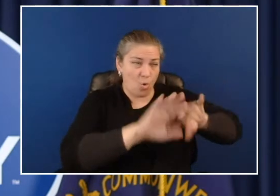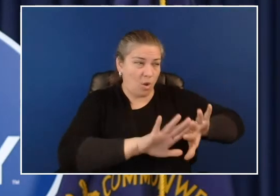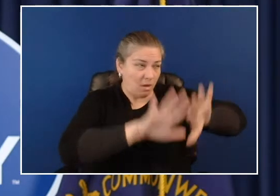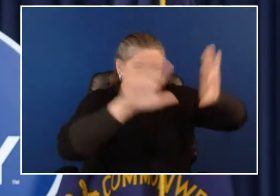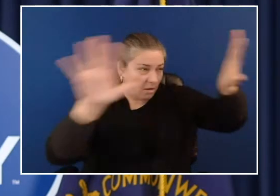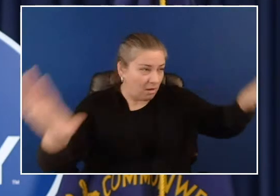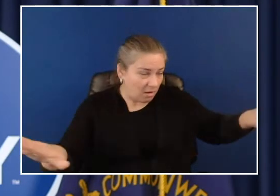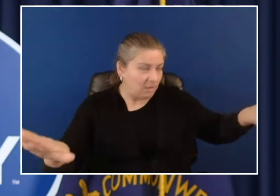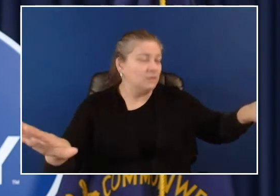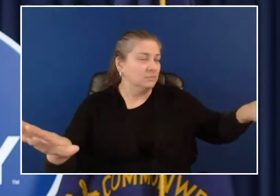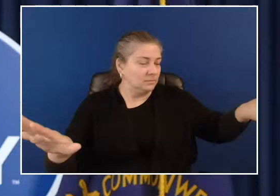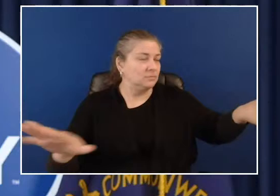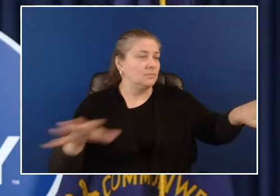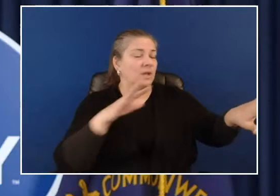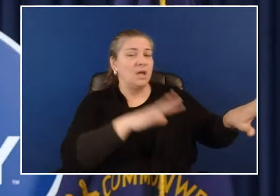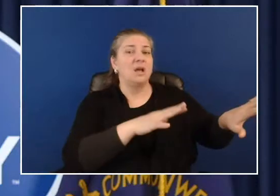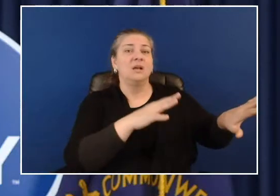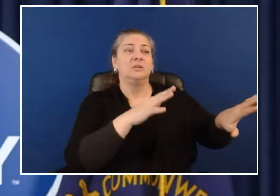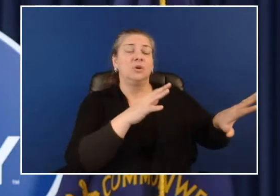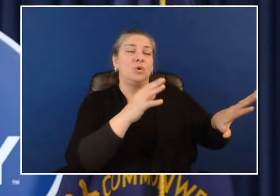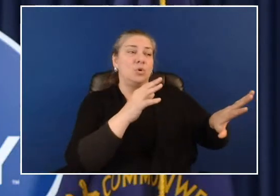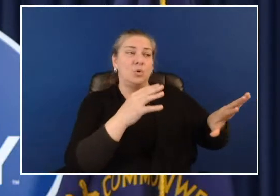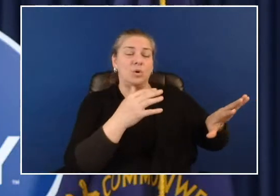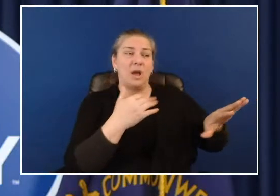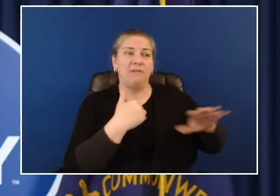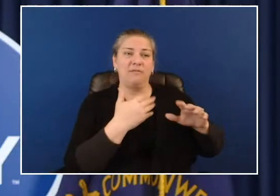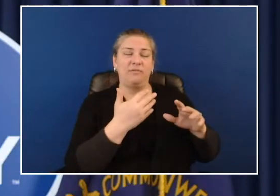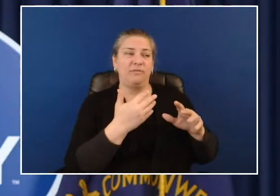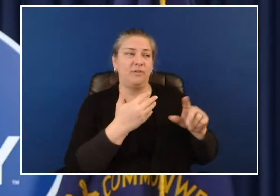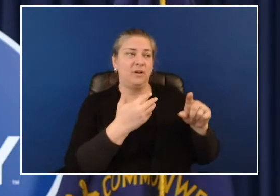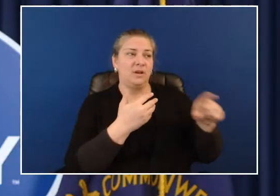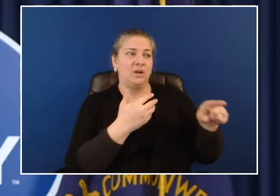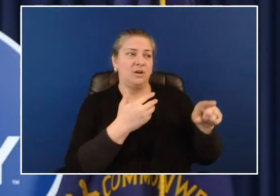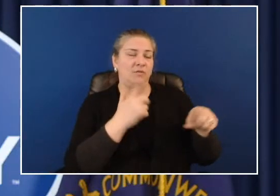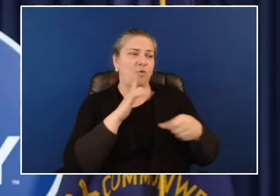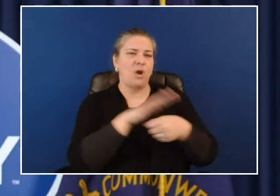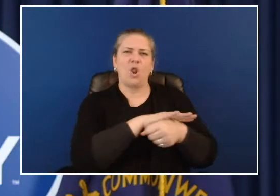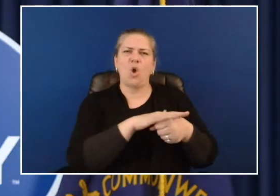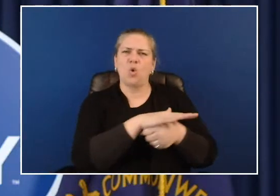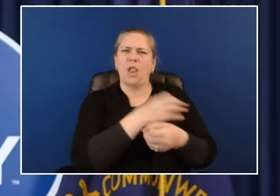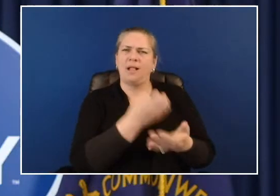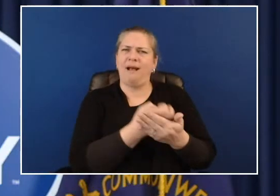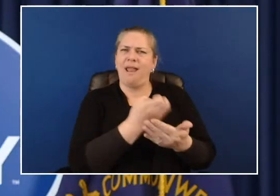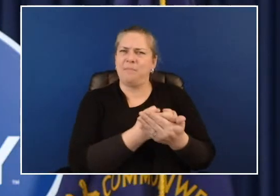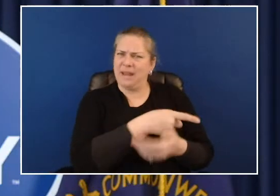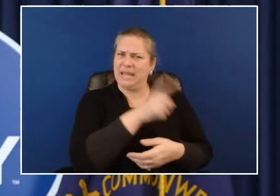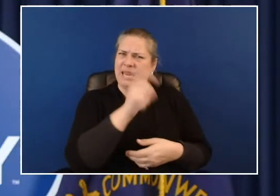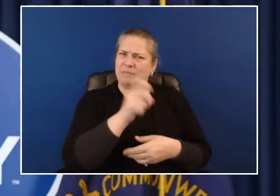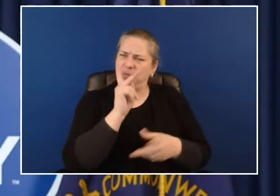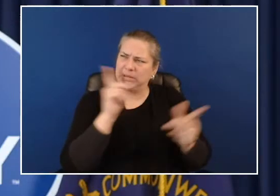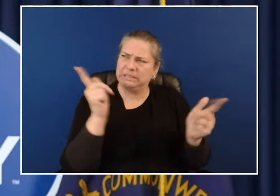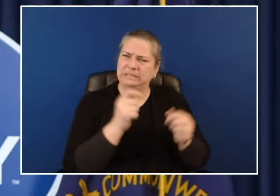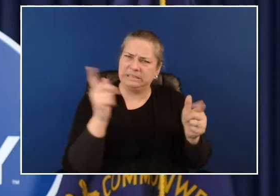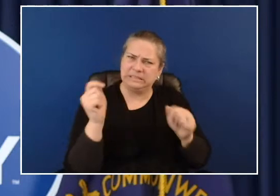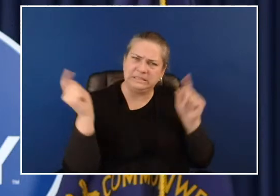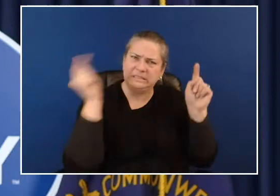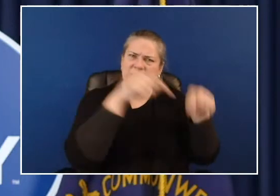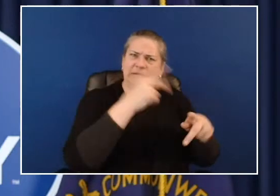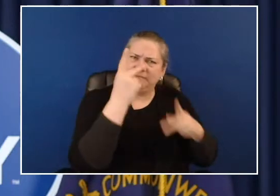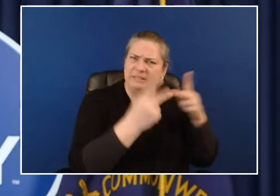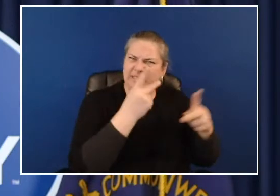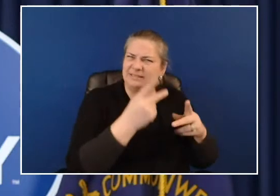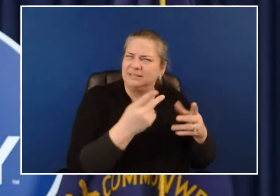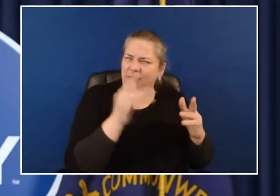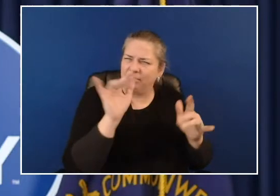also get ready for the impact those make on the local economies, which they really need after an event like this, and